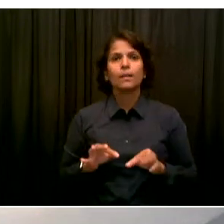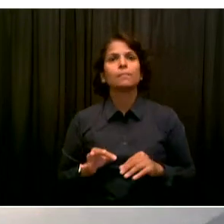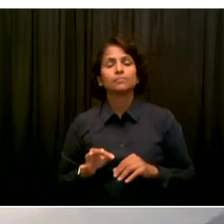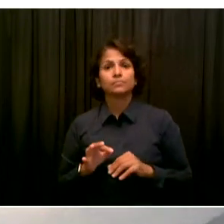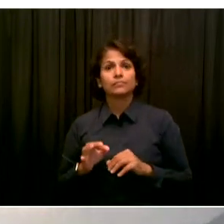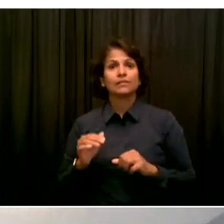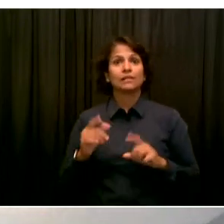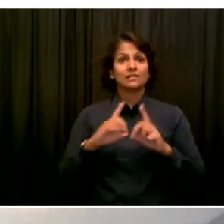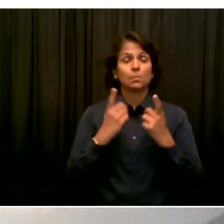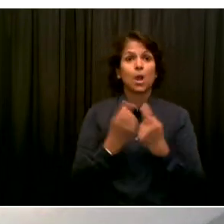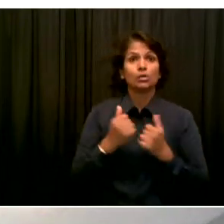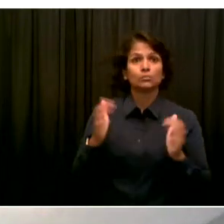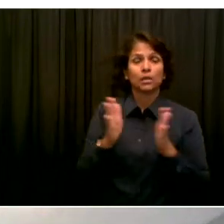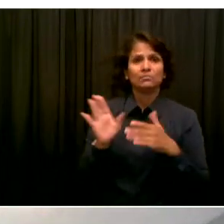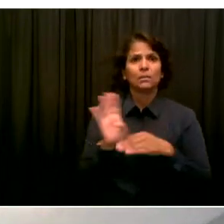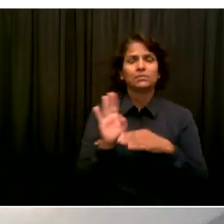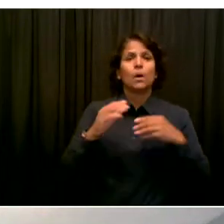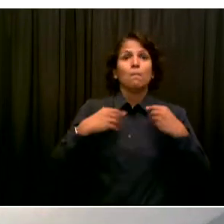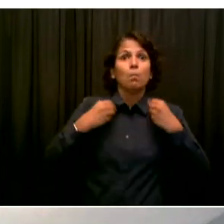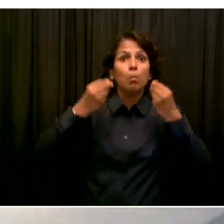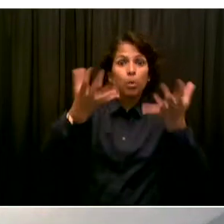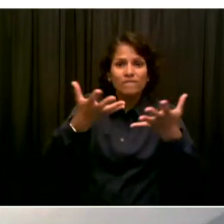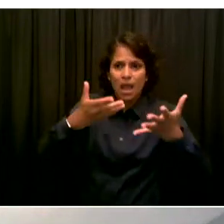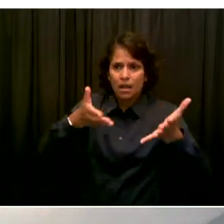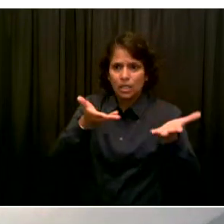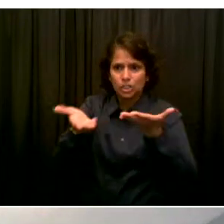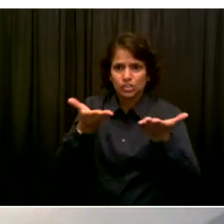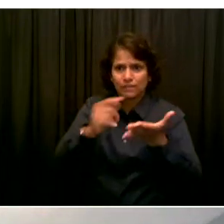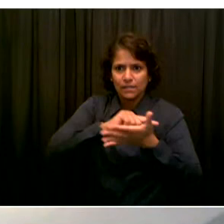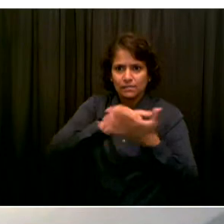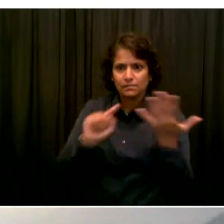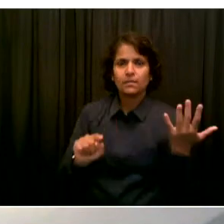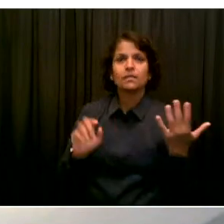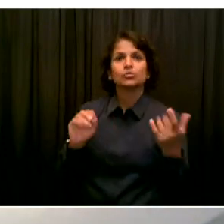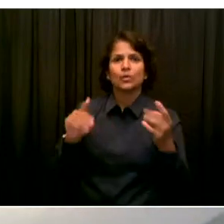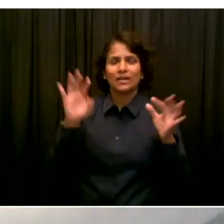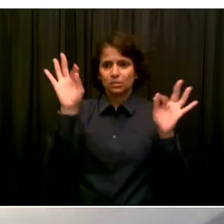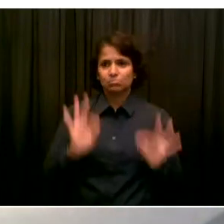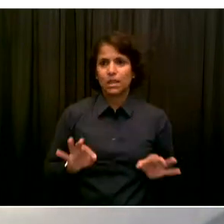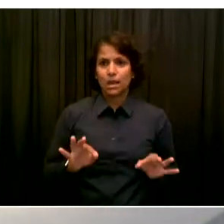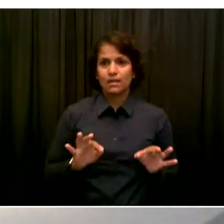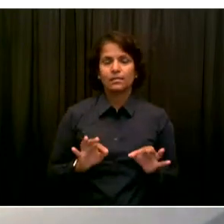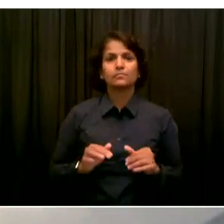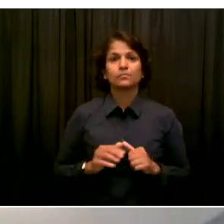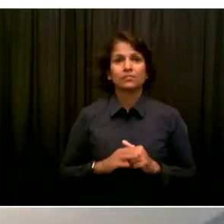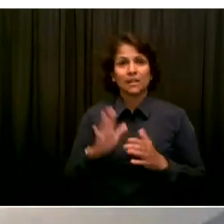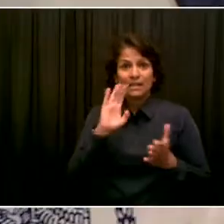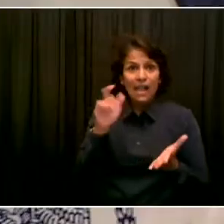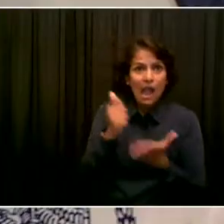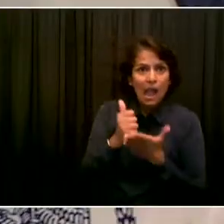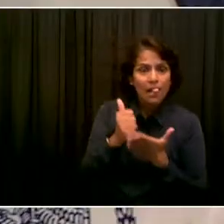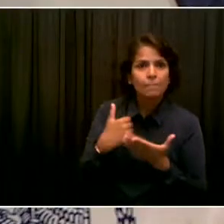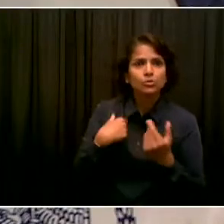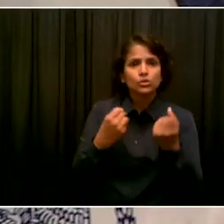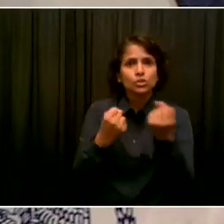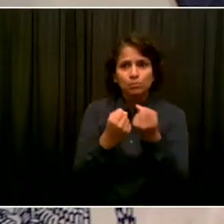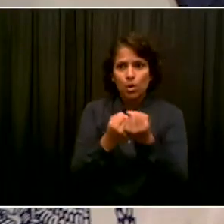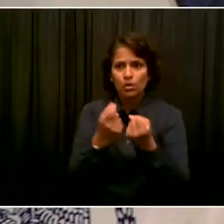they know if they need any additional assistance, we can provide it for them. Excellent. Go ahead,